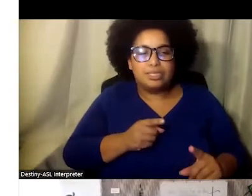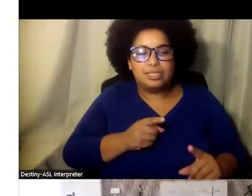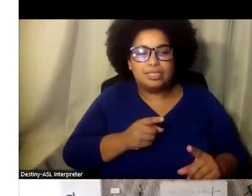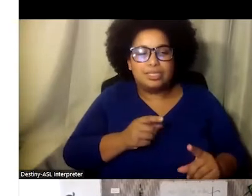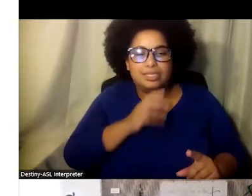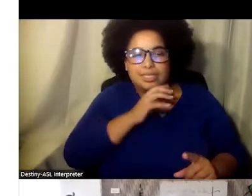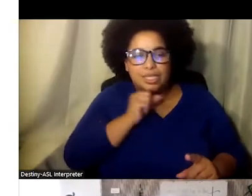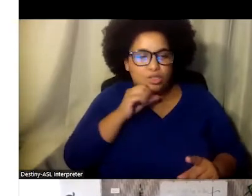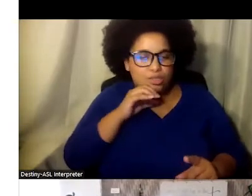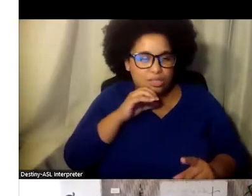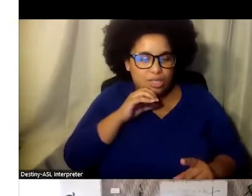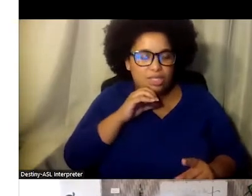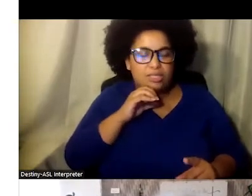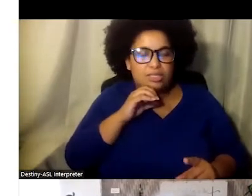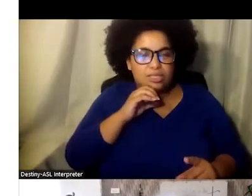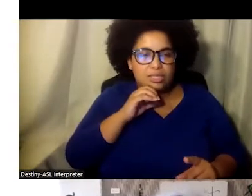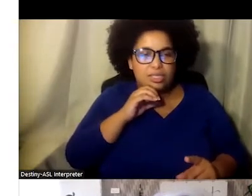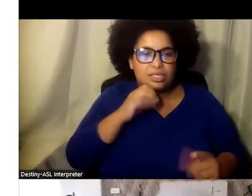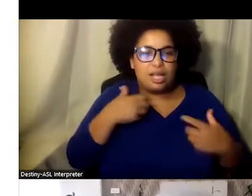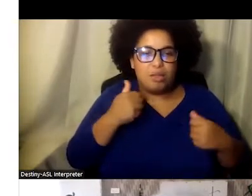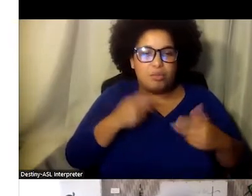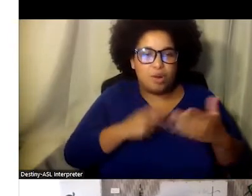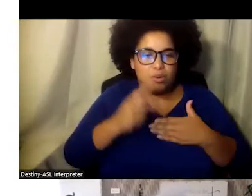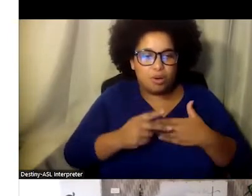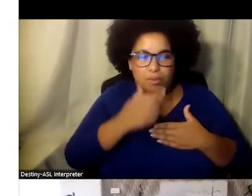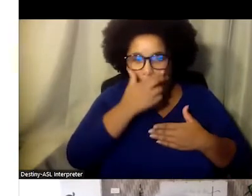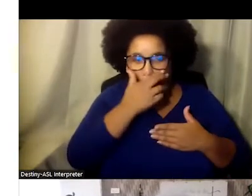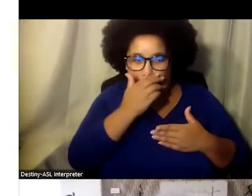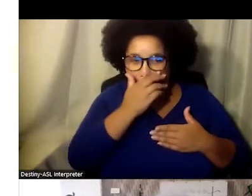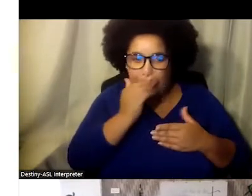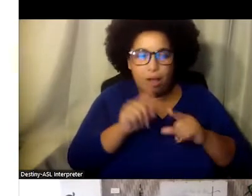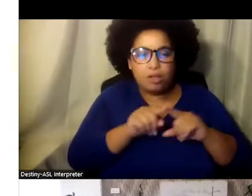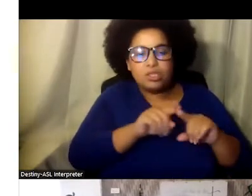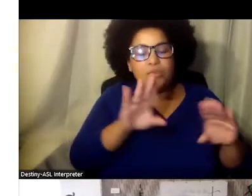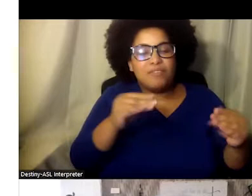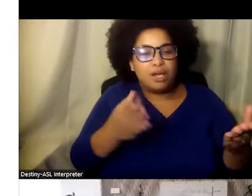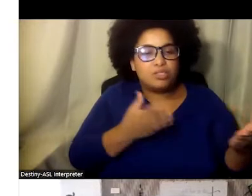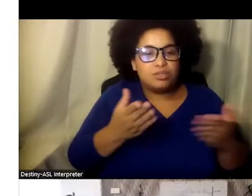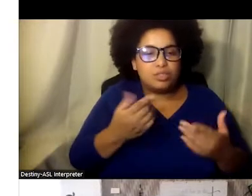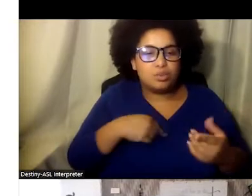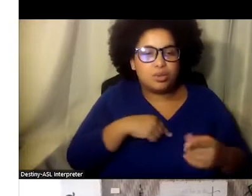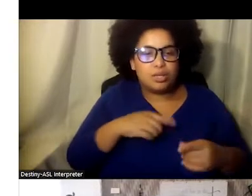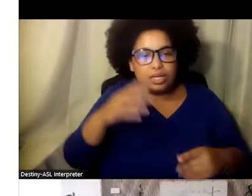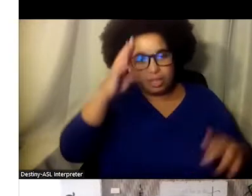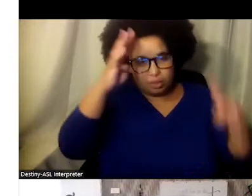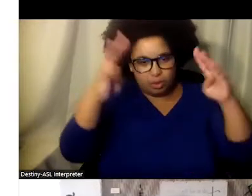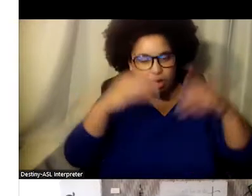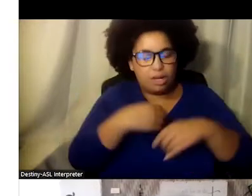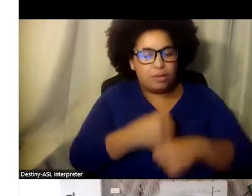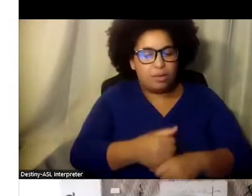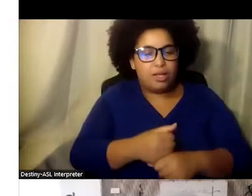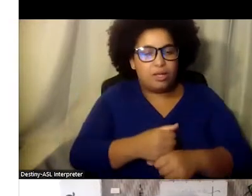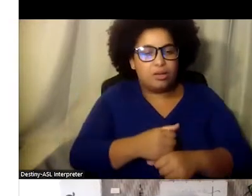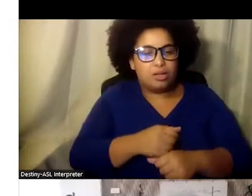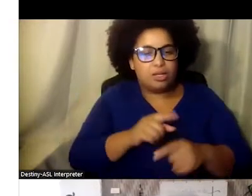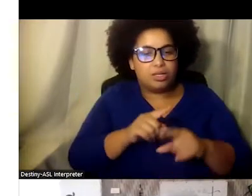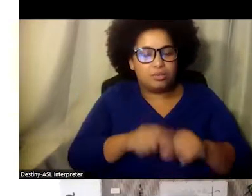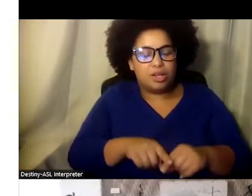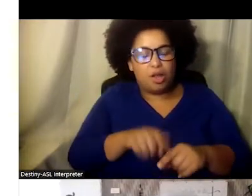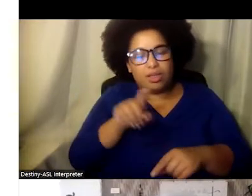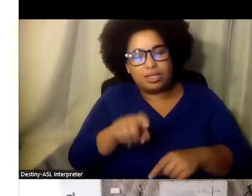Transition, we also provide services that we choreographed and created out of the needs that we saw with the families we were